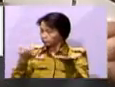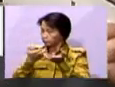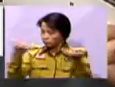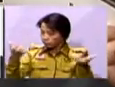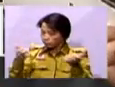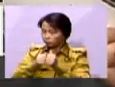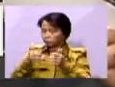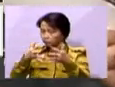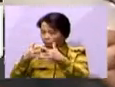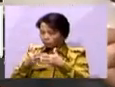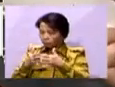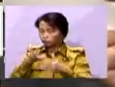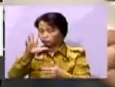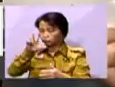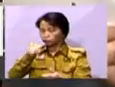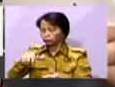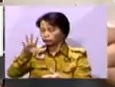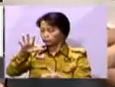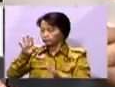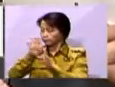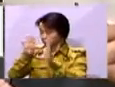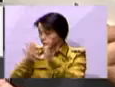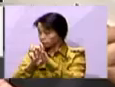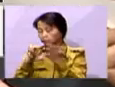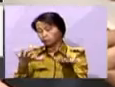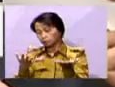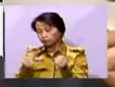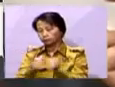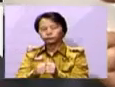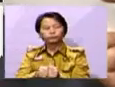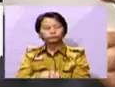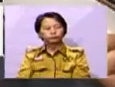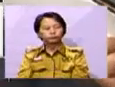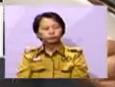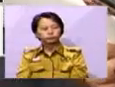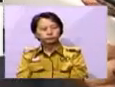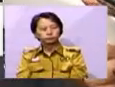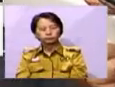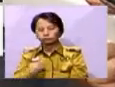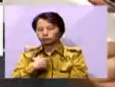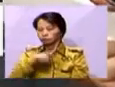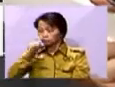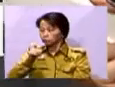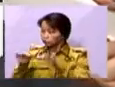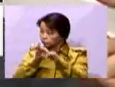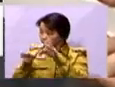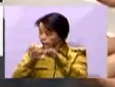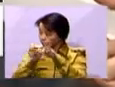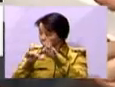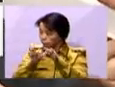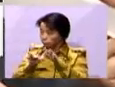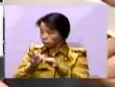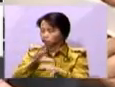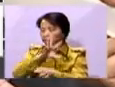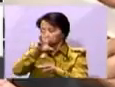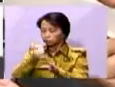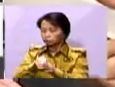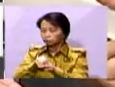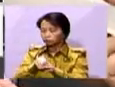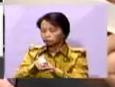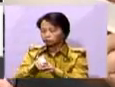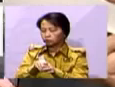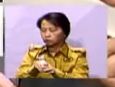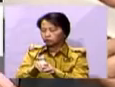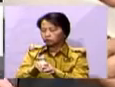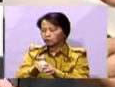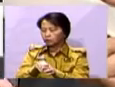America. USA is about $25 billion. So a big 5 and 25. So we have to explain why this is so. They have included, of course, indirect trade